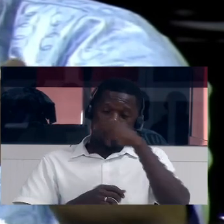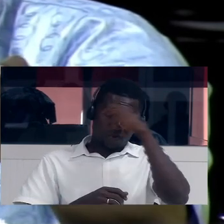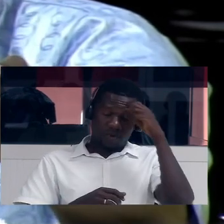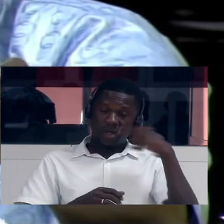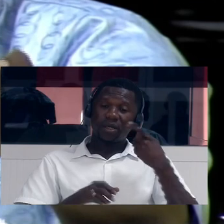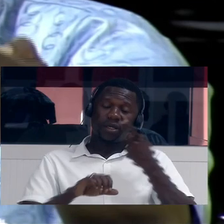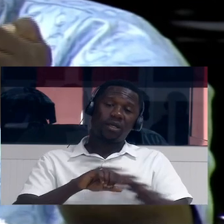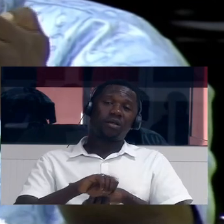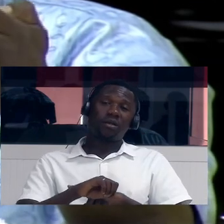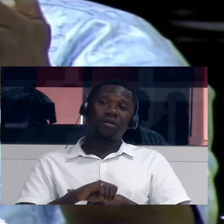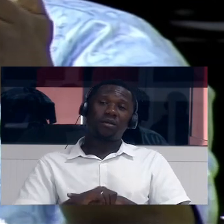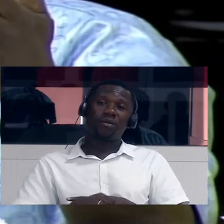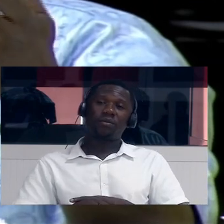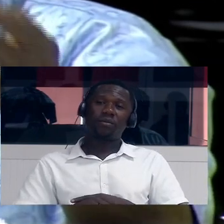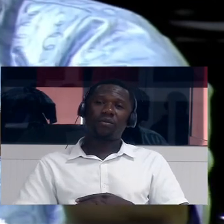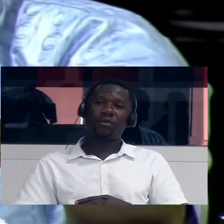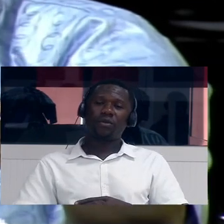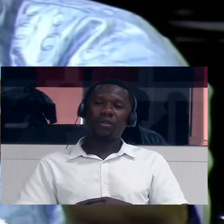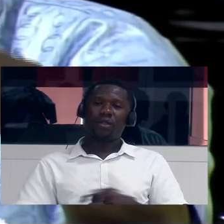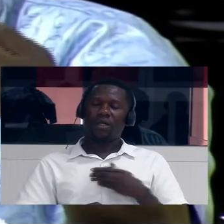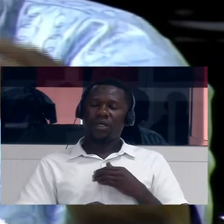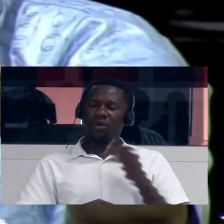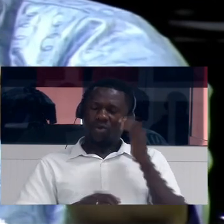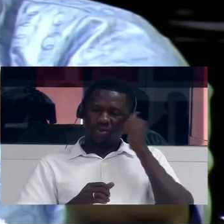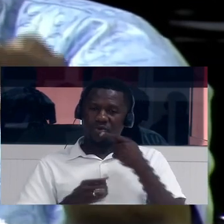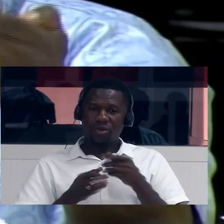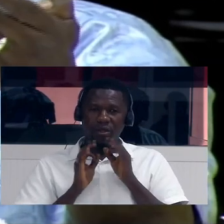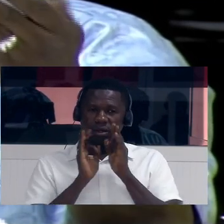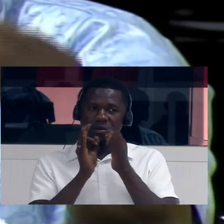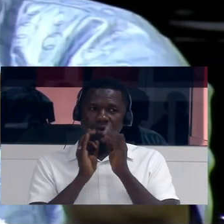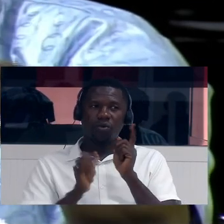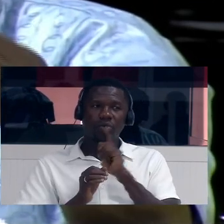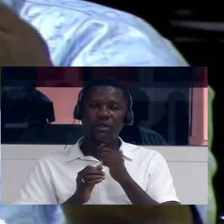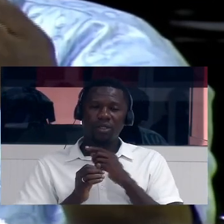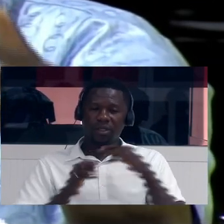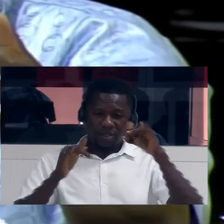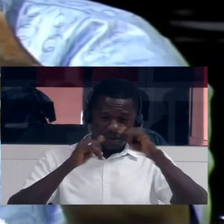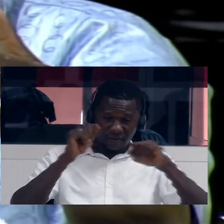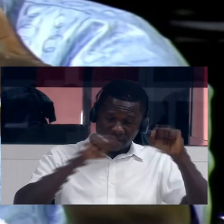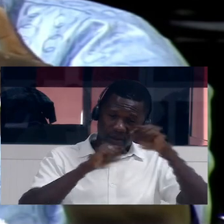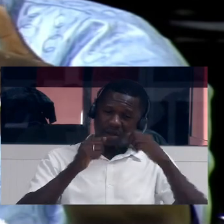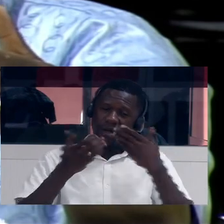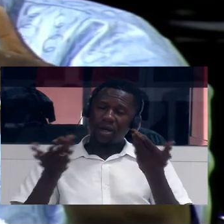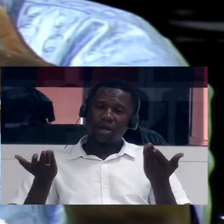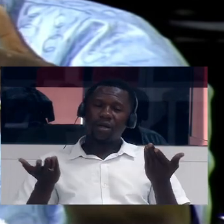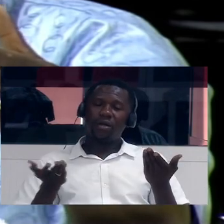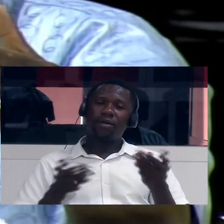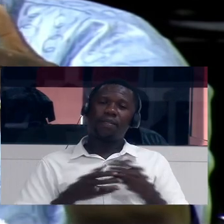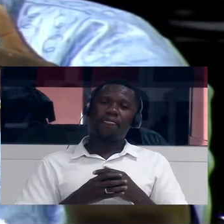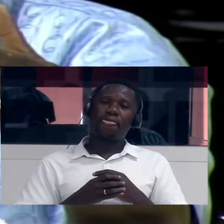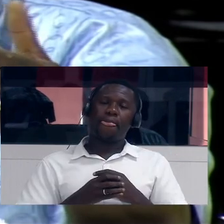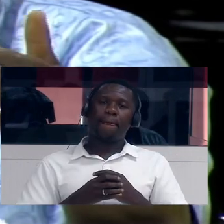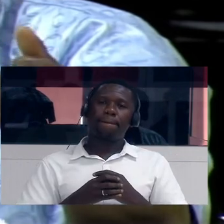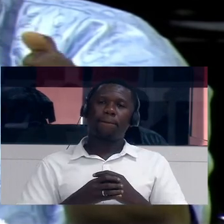the time. It behoves you to explain what this environment was.